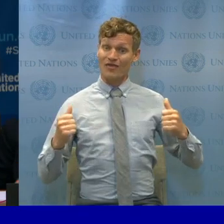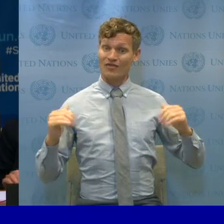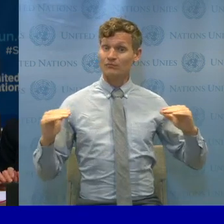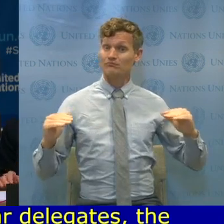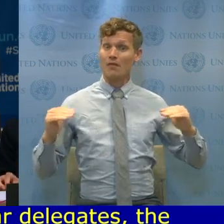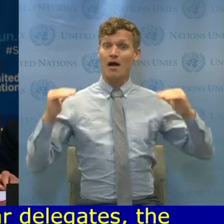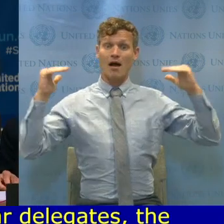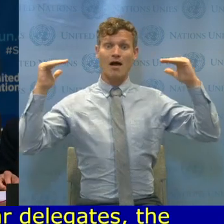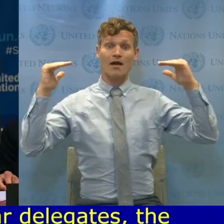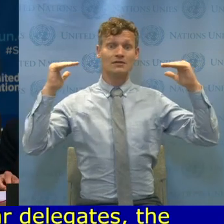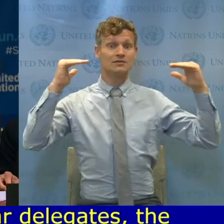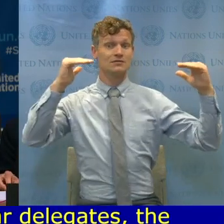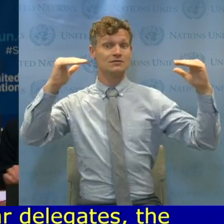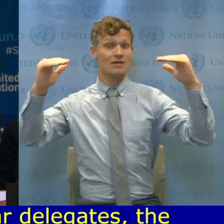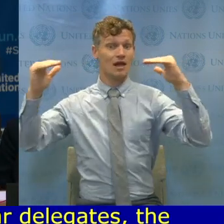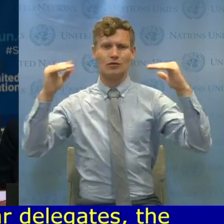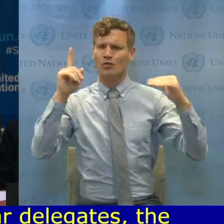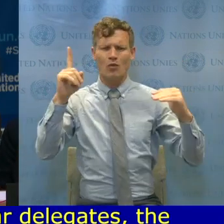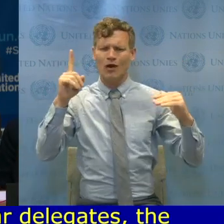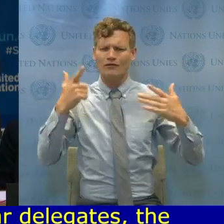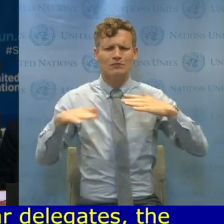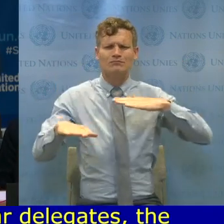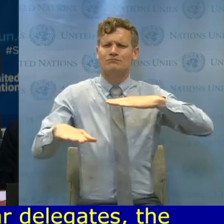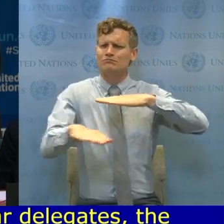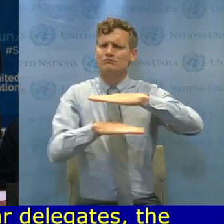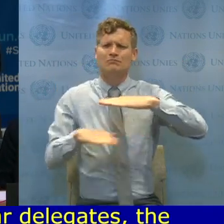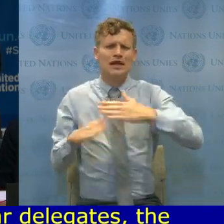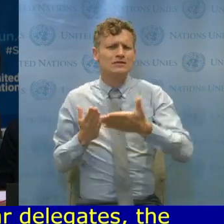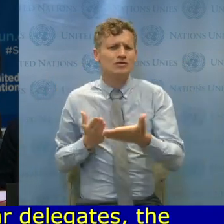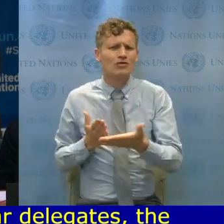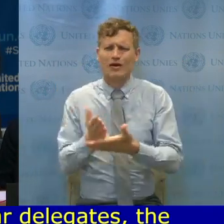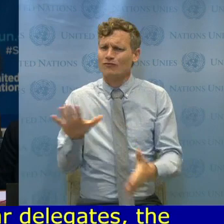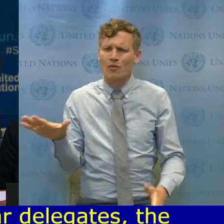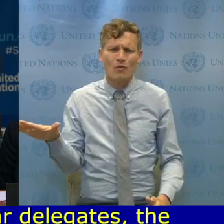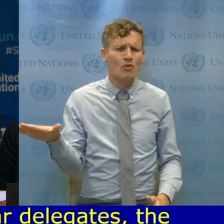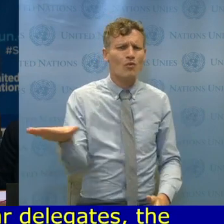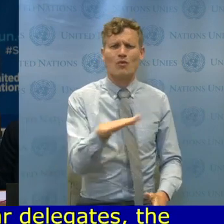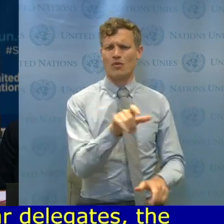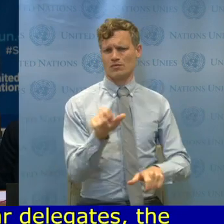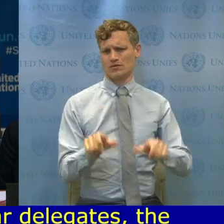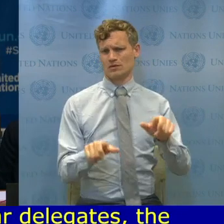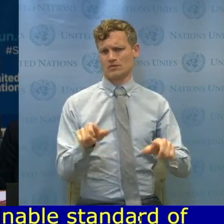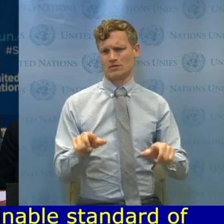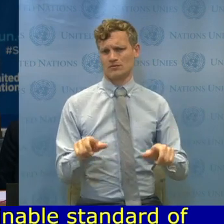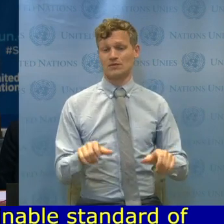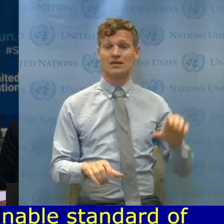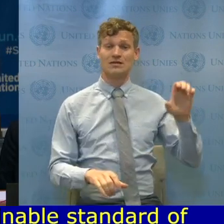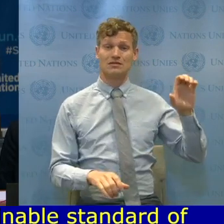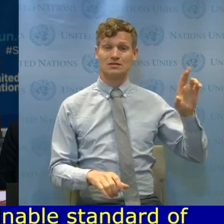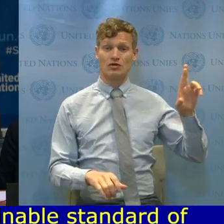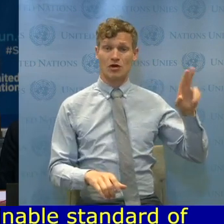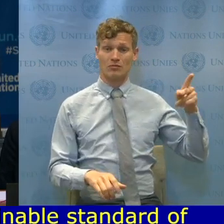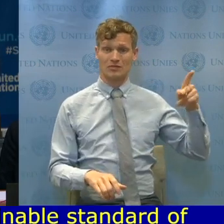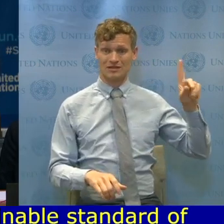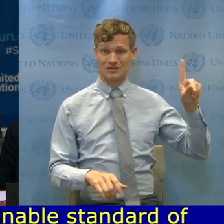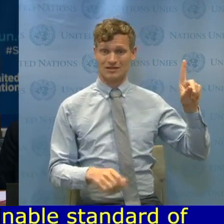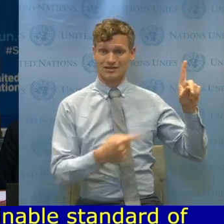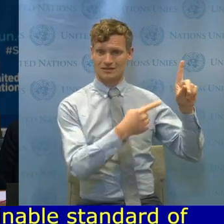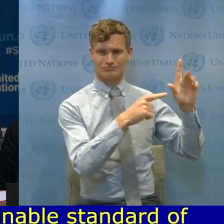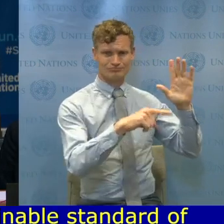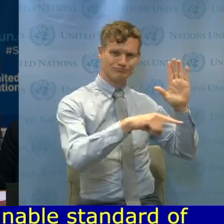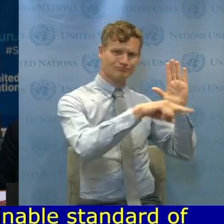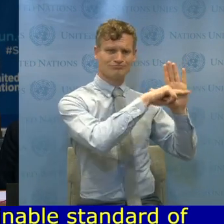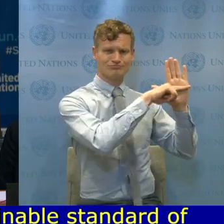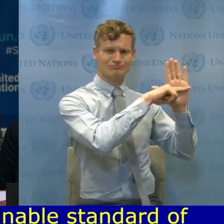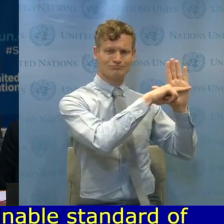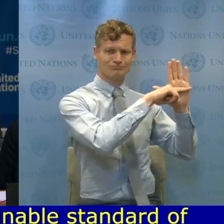rights of every human being. The CRPD reaffirms this right for persons with